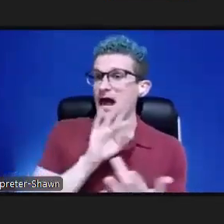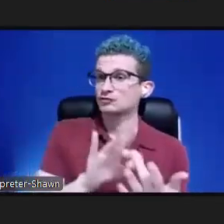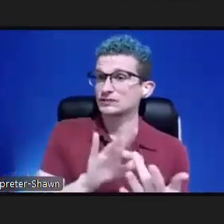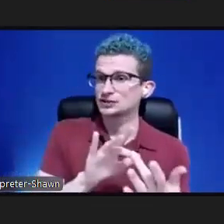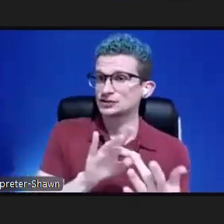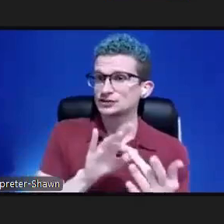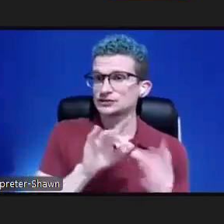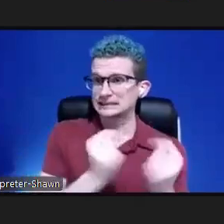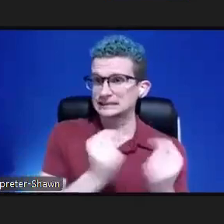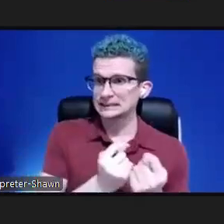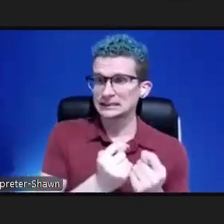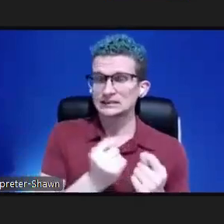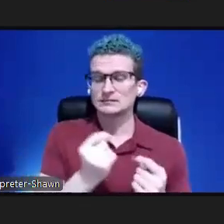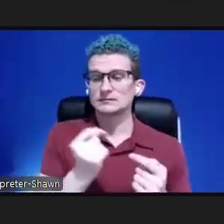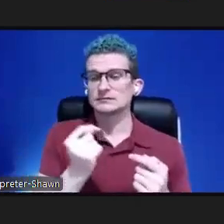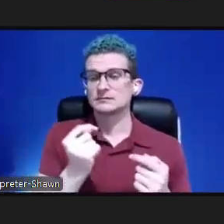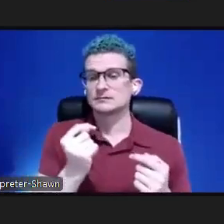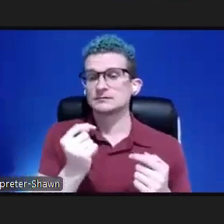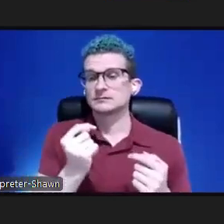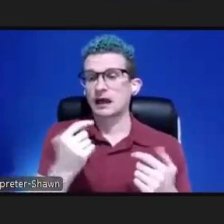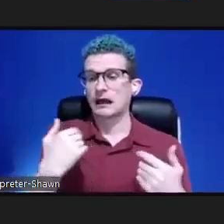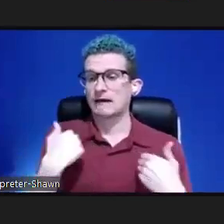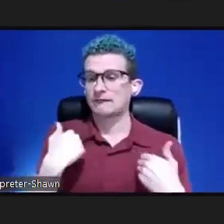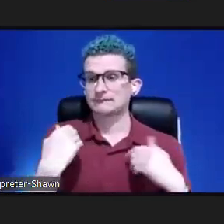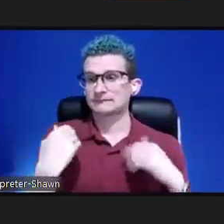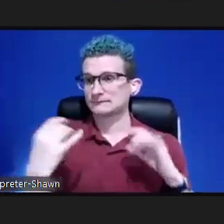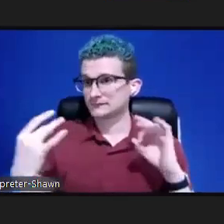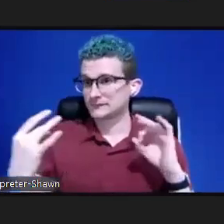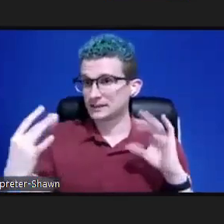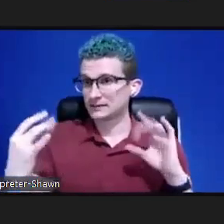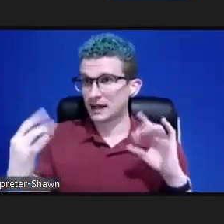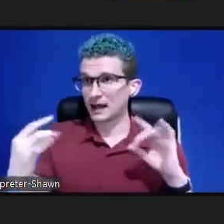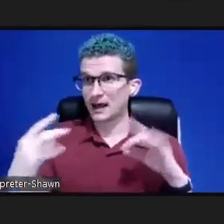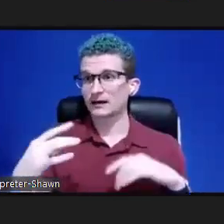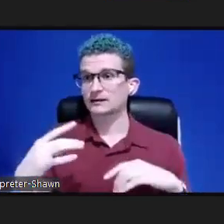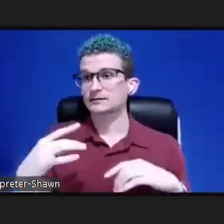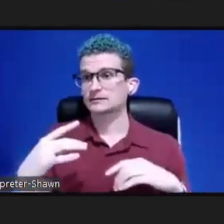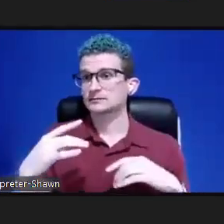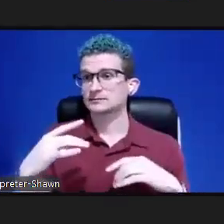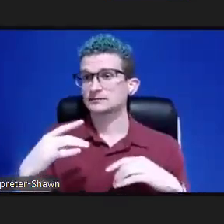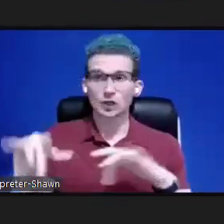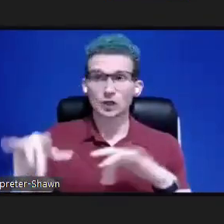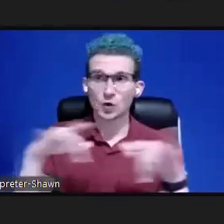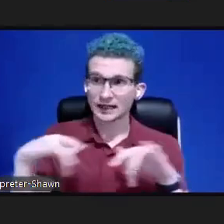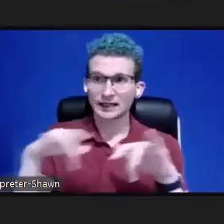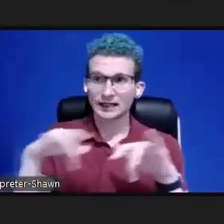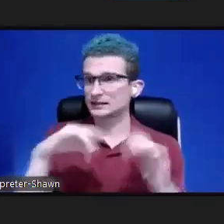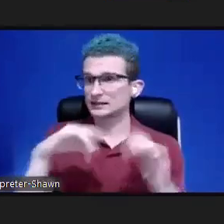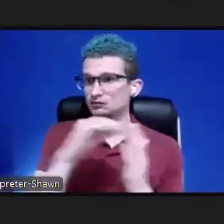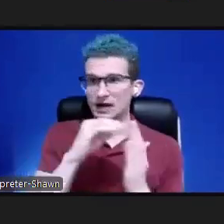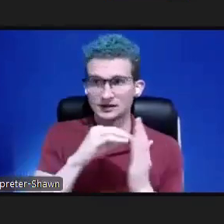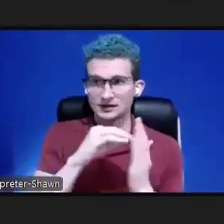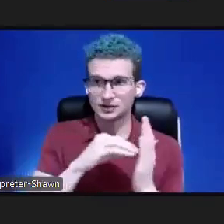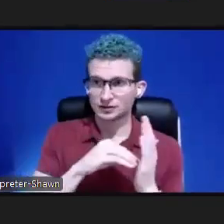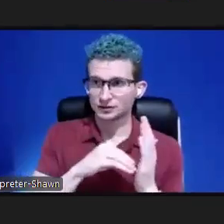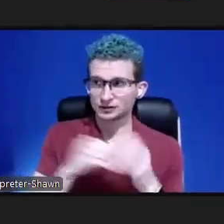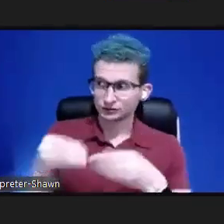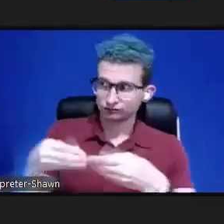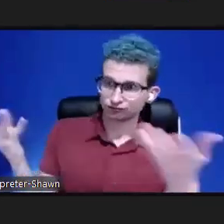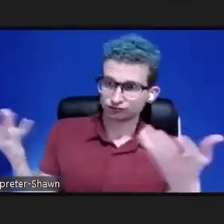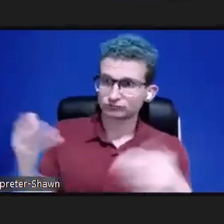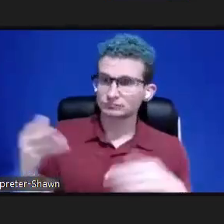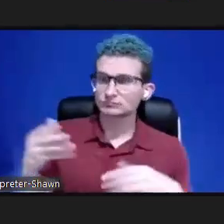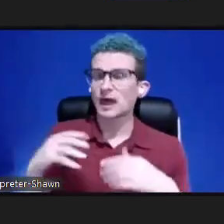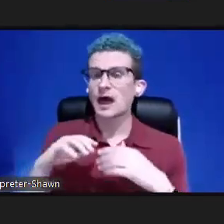that have any kind of feedback, any kind of recording, any kind of records of how it went into